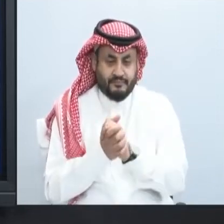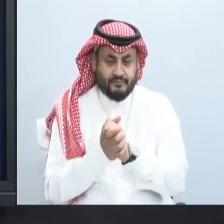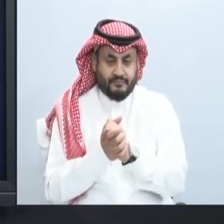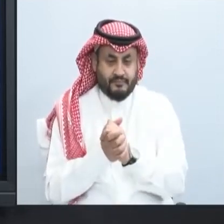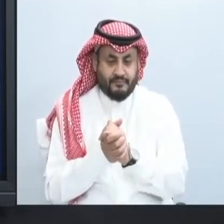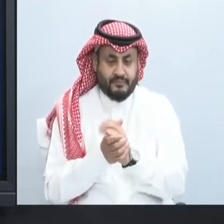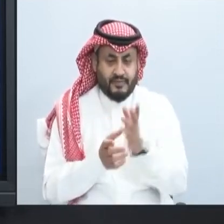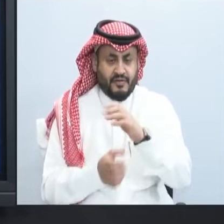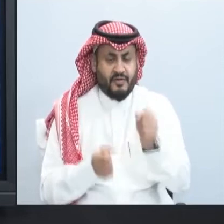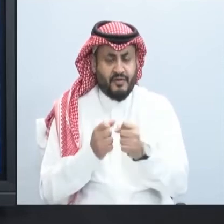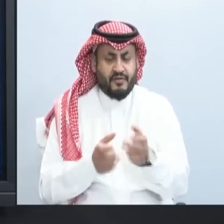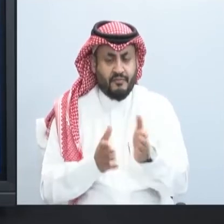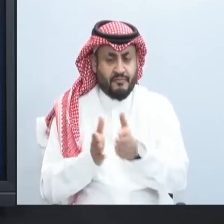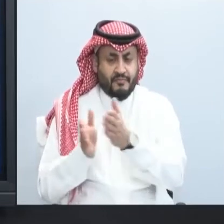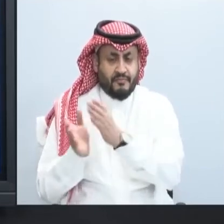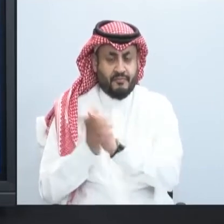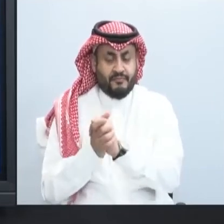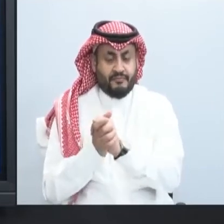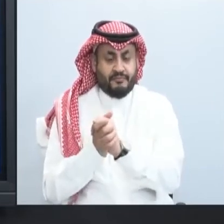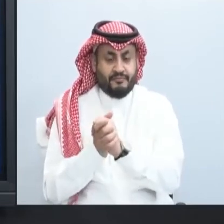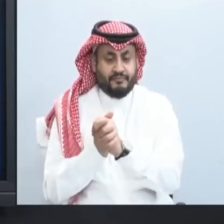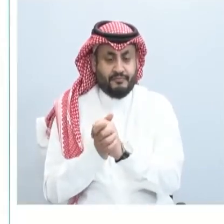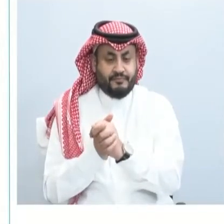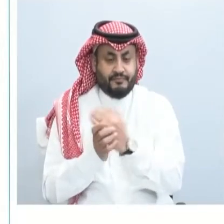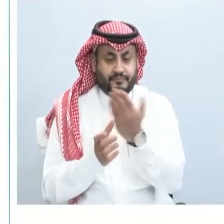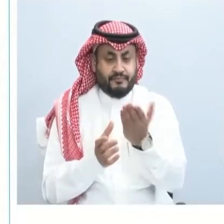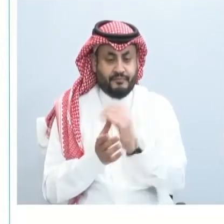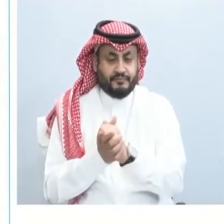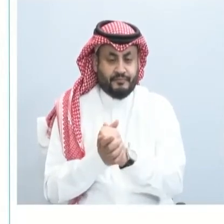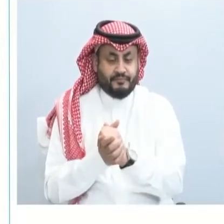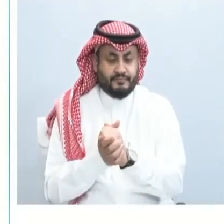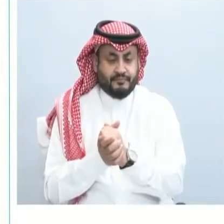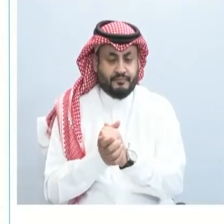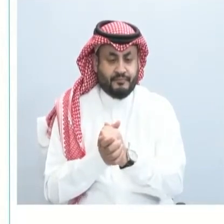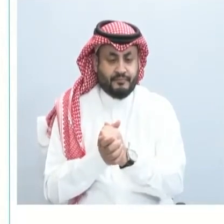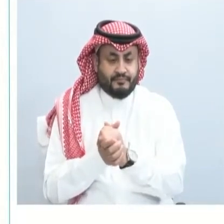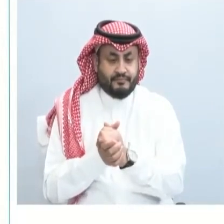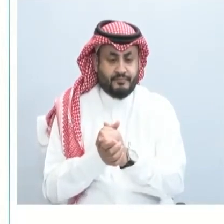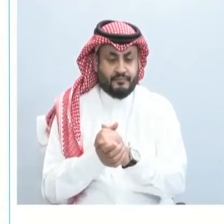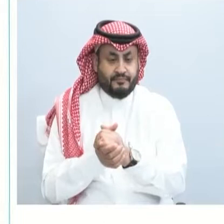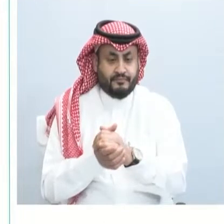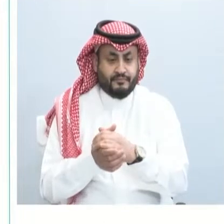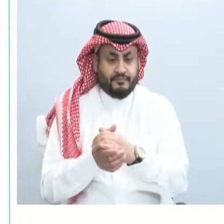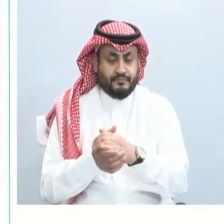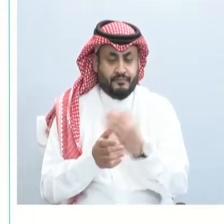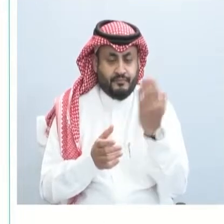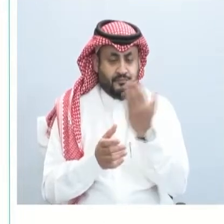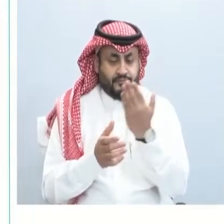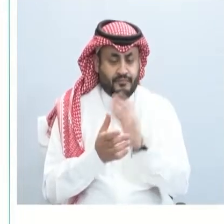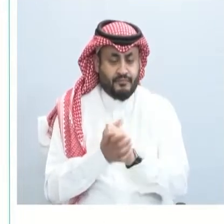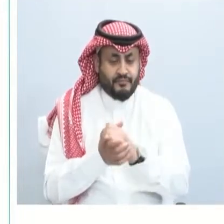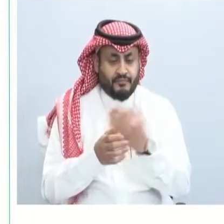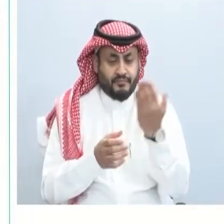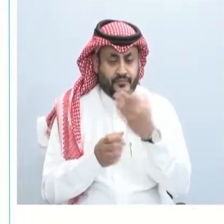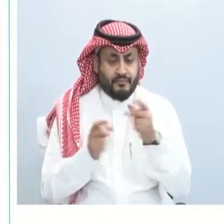going to review the rest of our last lesson. So the lesson was about reading. Let's